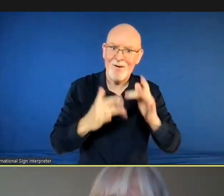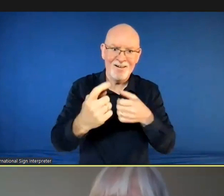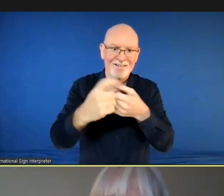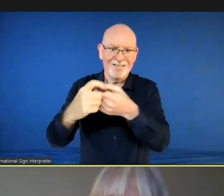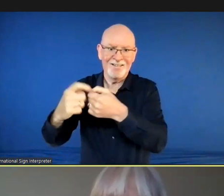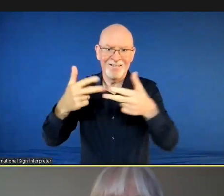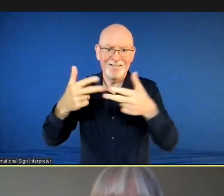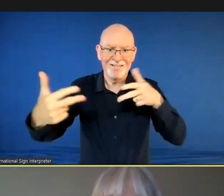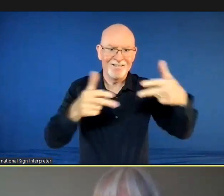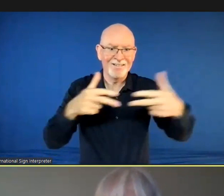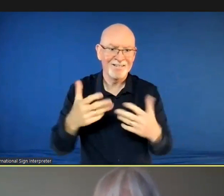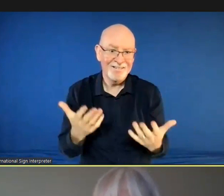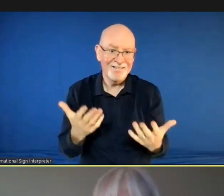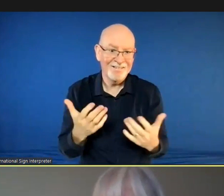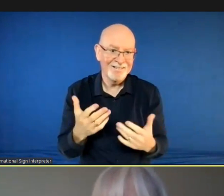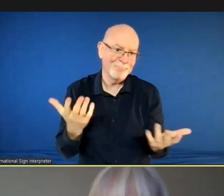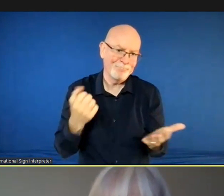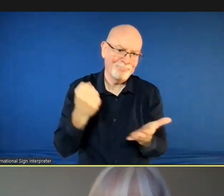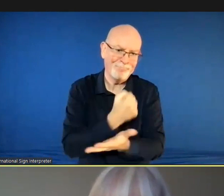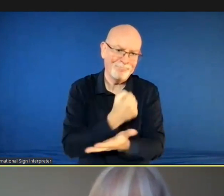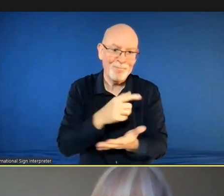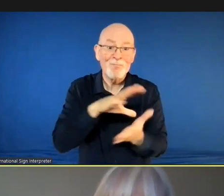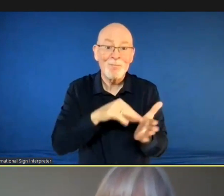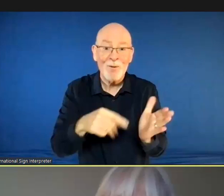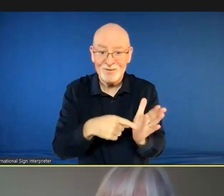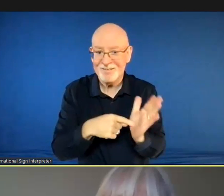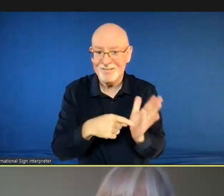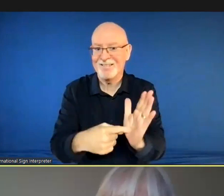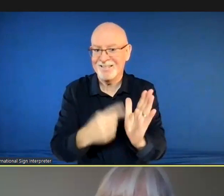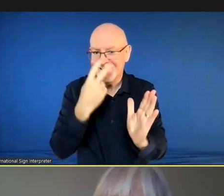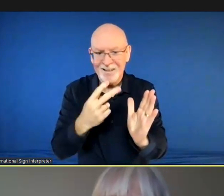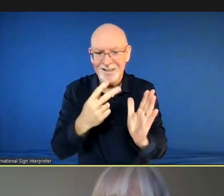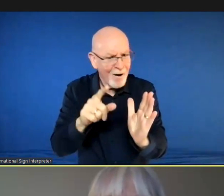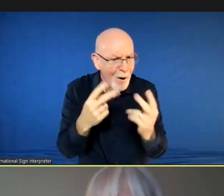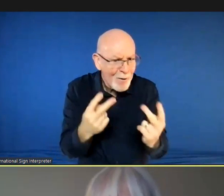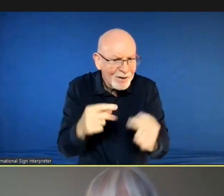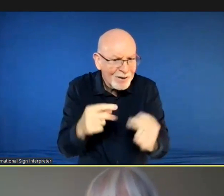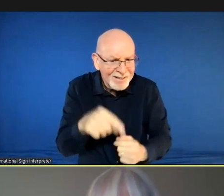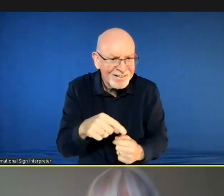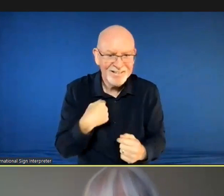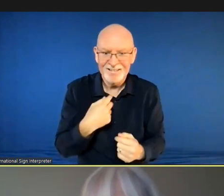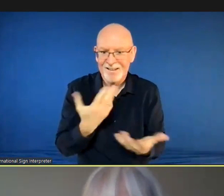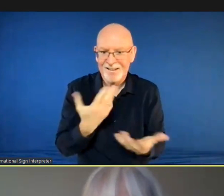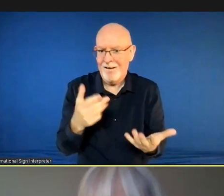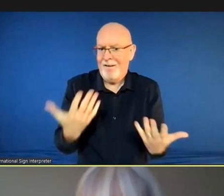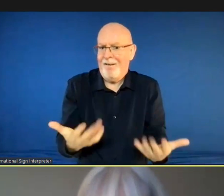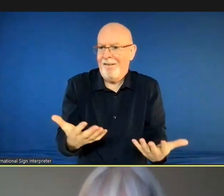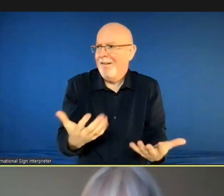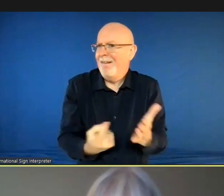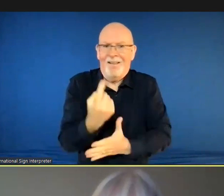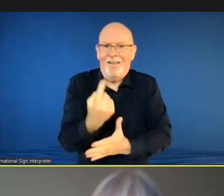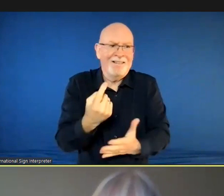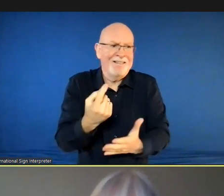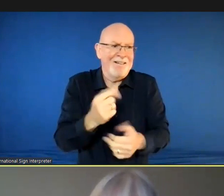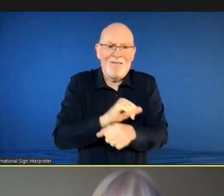extraordinary circumstances of the last few months have really had an impact on deaf children and sadly for the most part, a